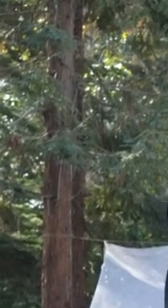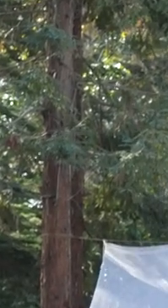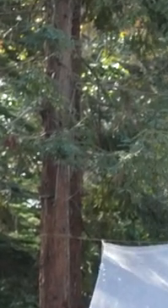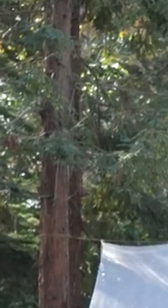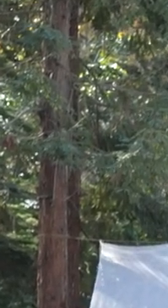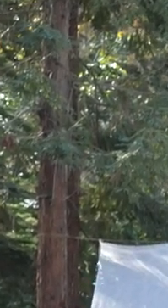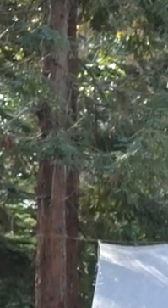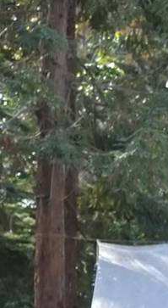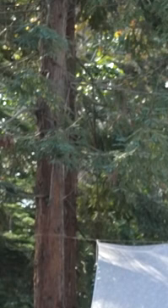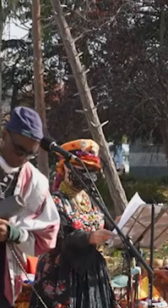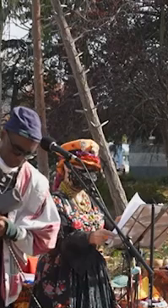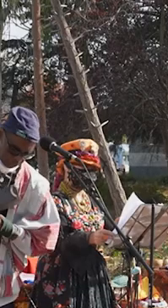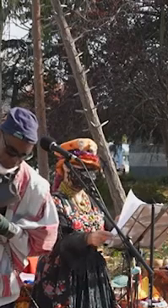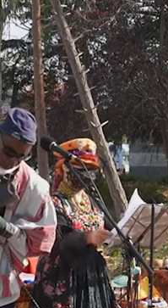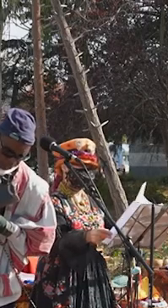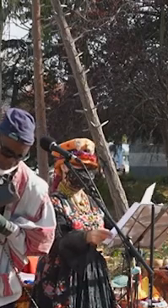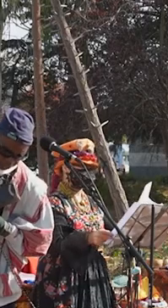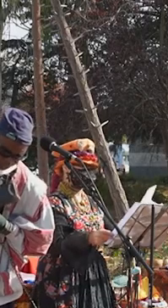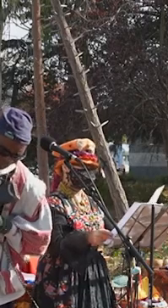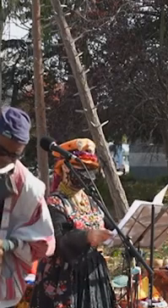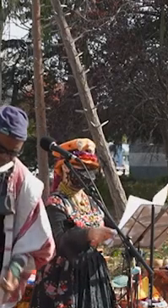Anna Damiani,